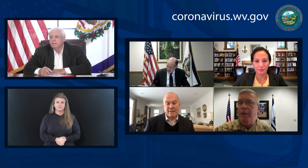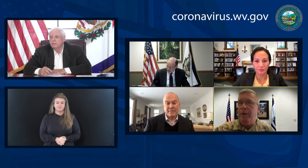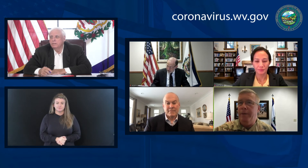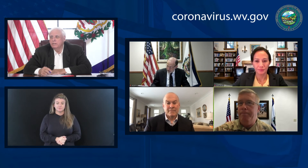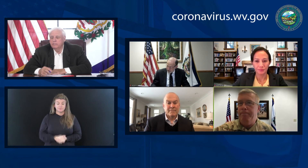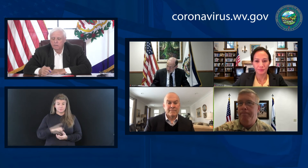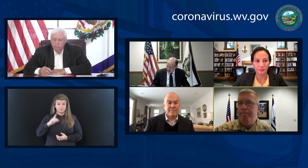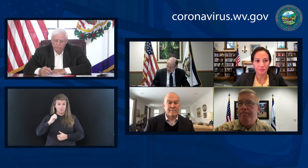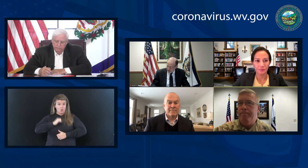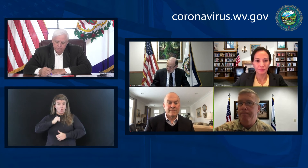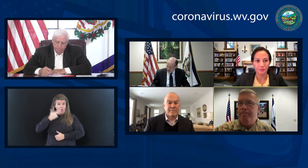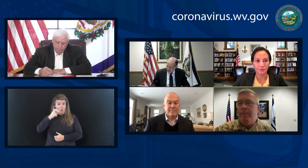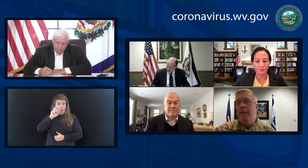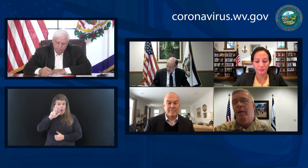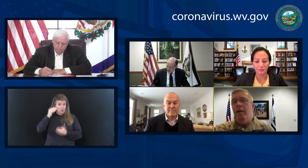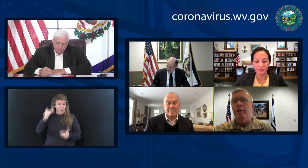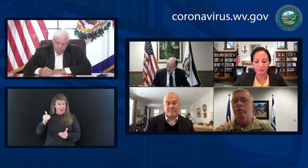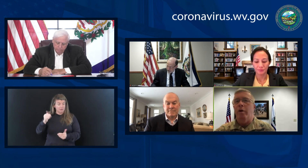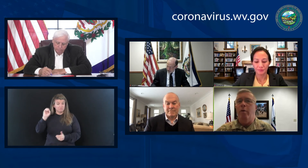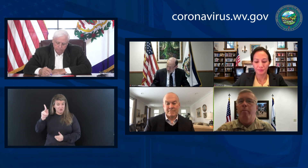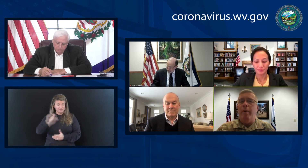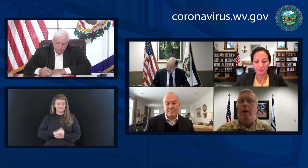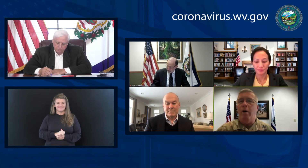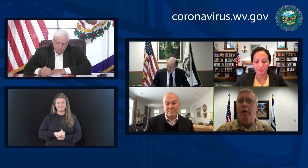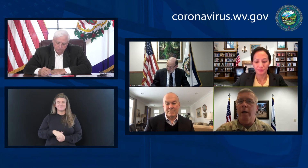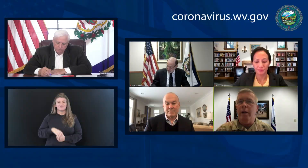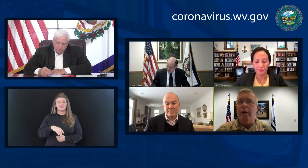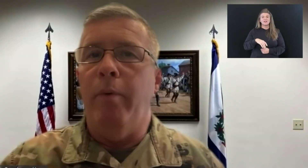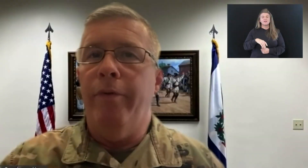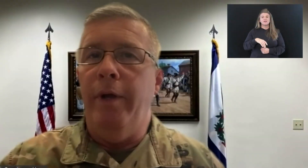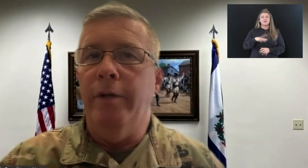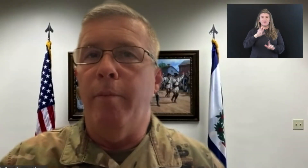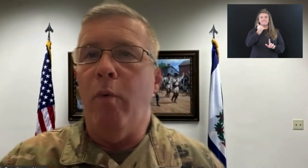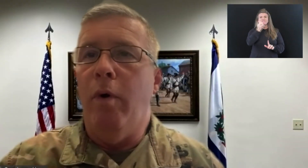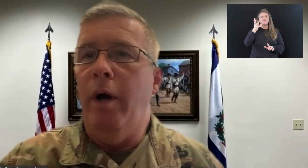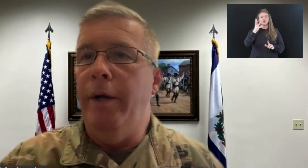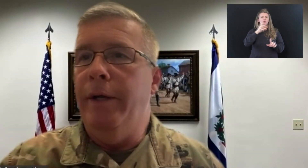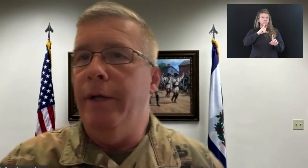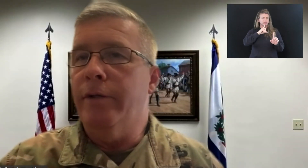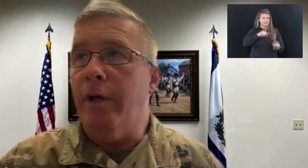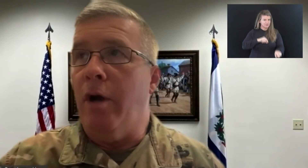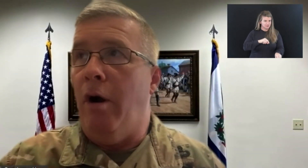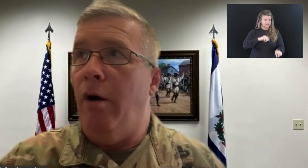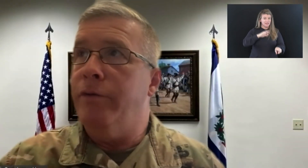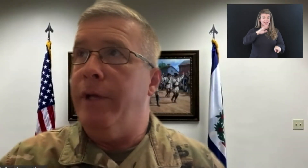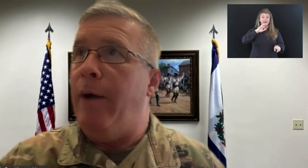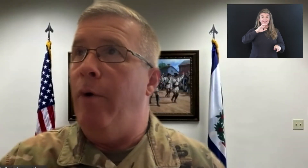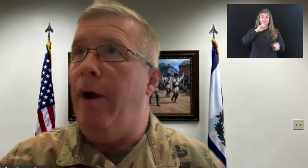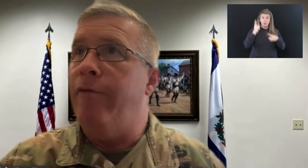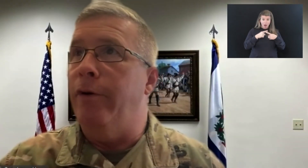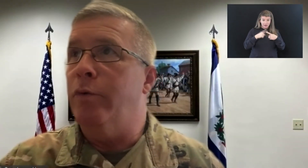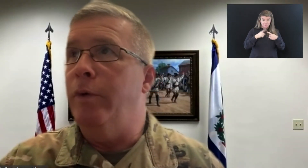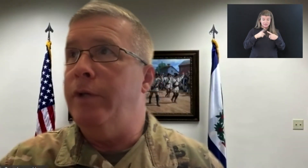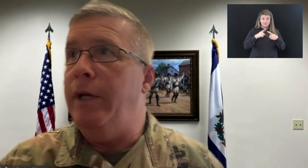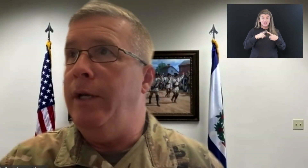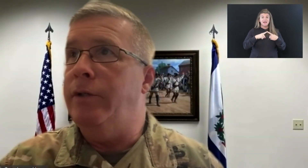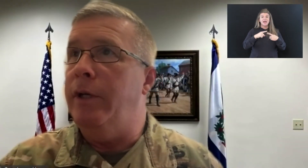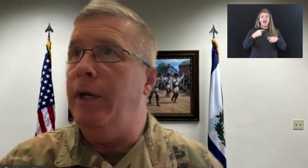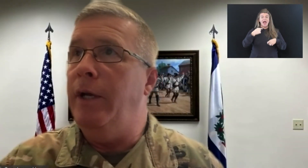me to go ahead? Yes, sir, please. So, Paul, a couple of things. Number one is the calls that I referenced